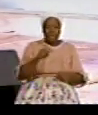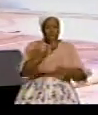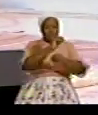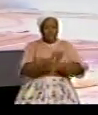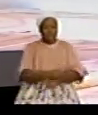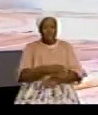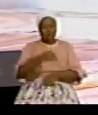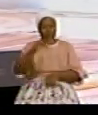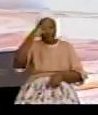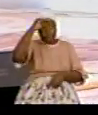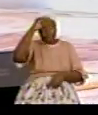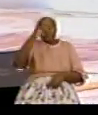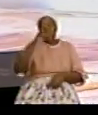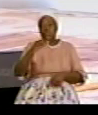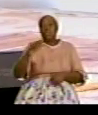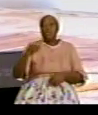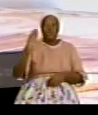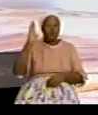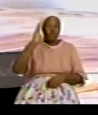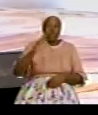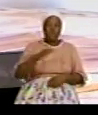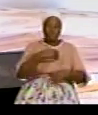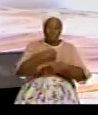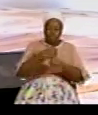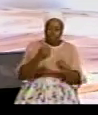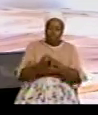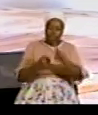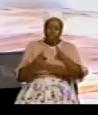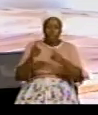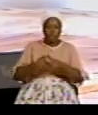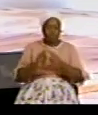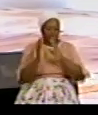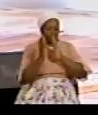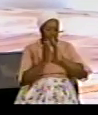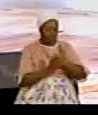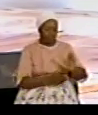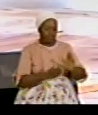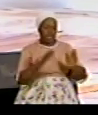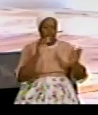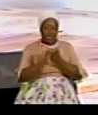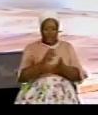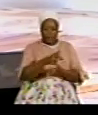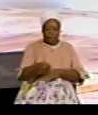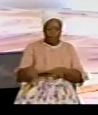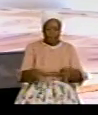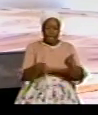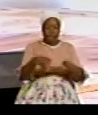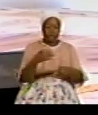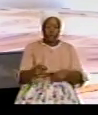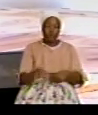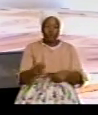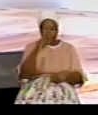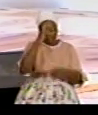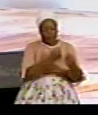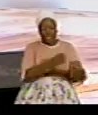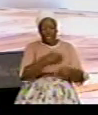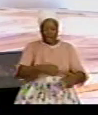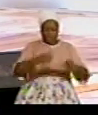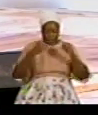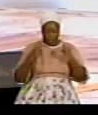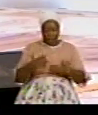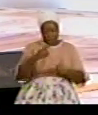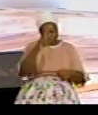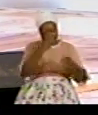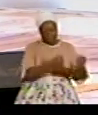of men will make you to forsake that path of faith, and the power of faith